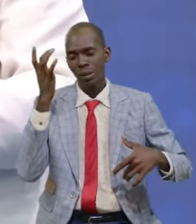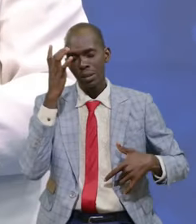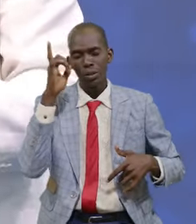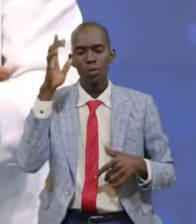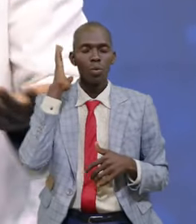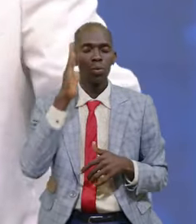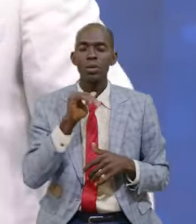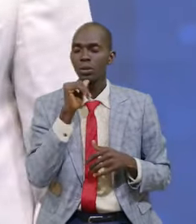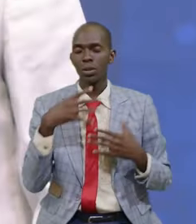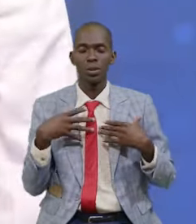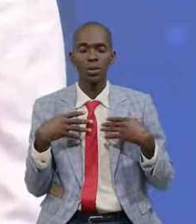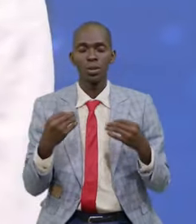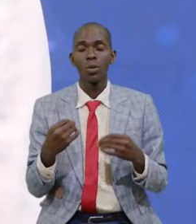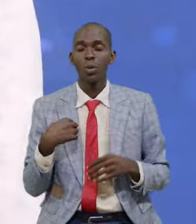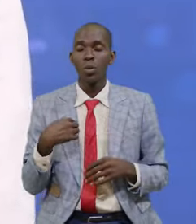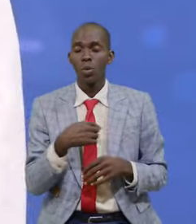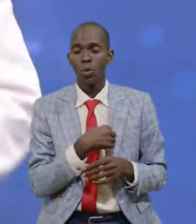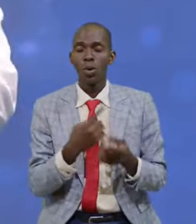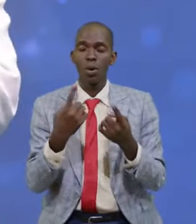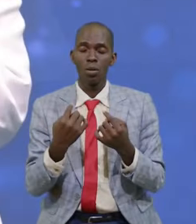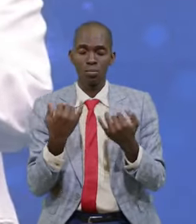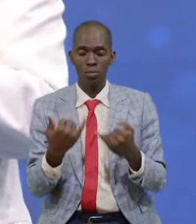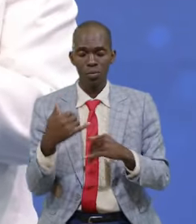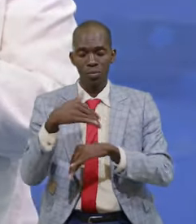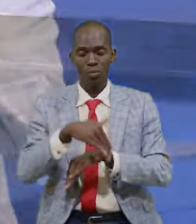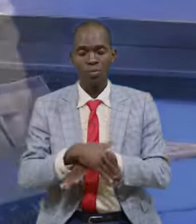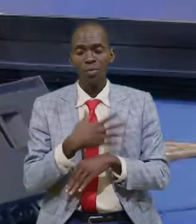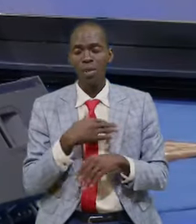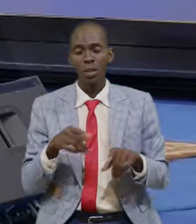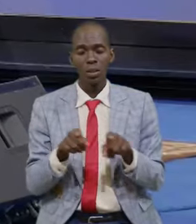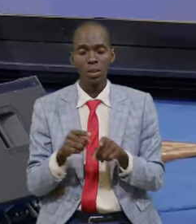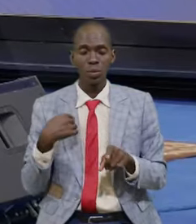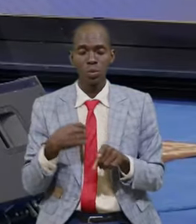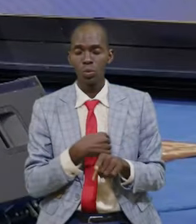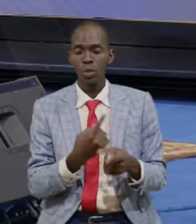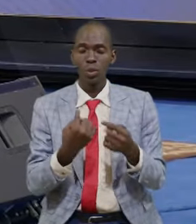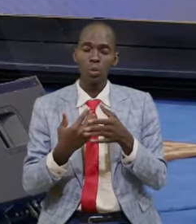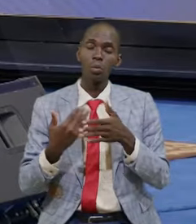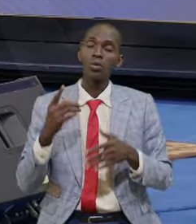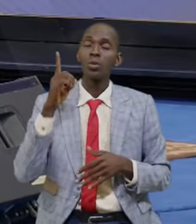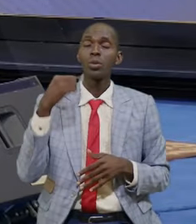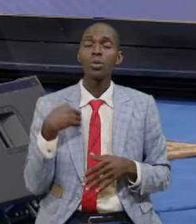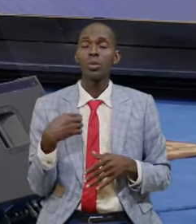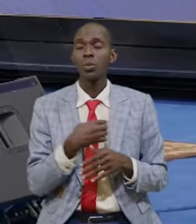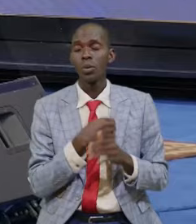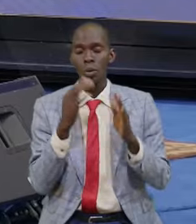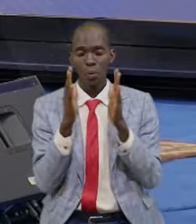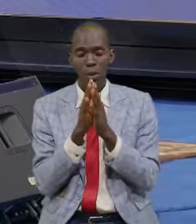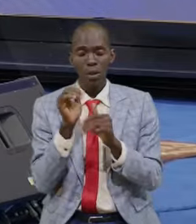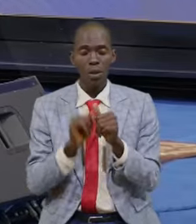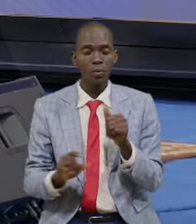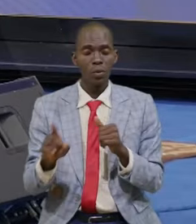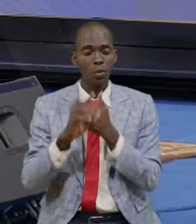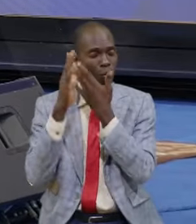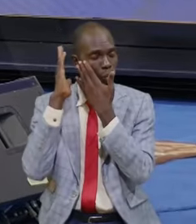heal. We come tonight, and as we appear before you, we pray everyone will be